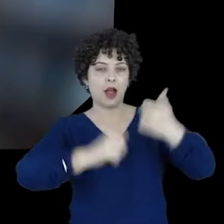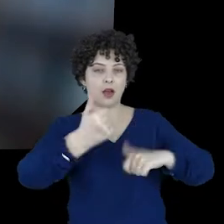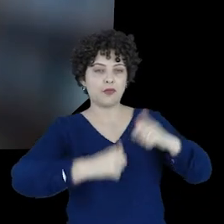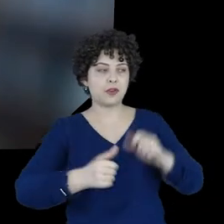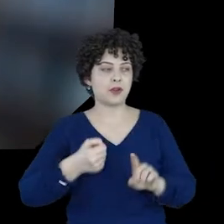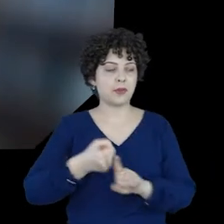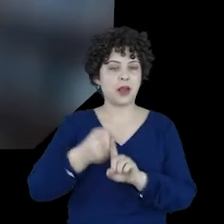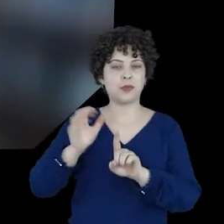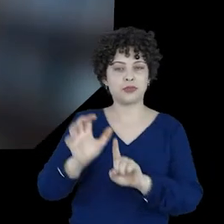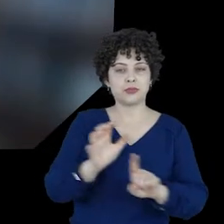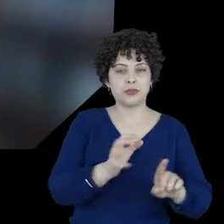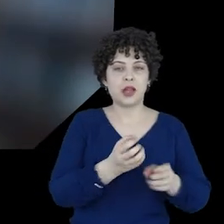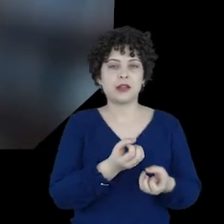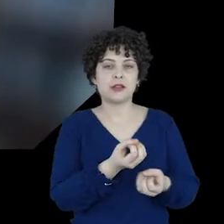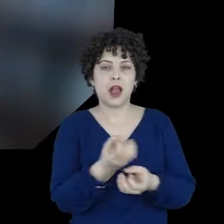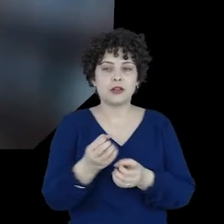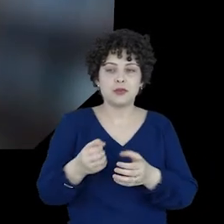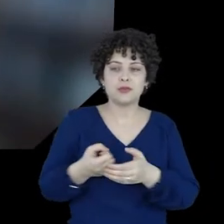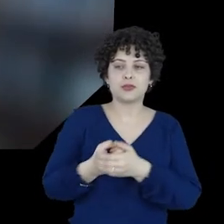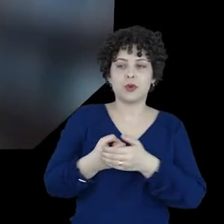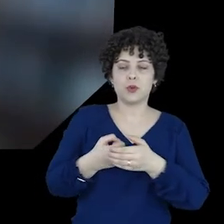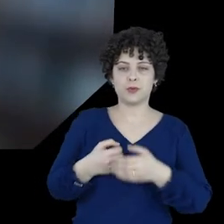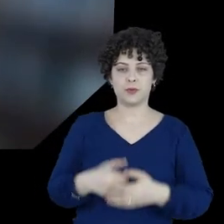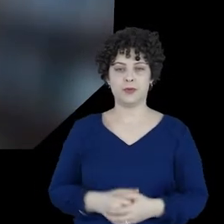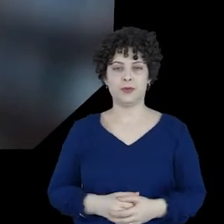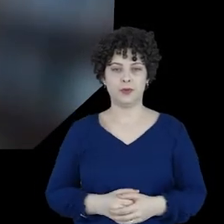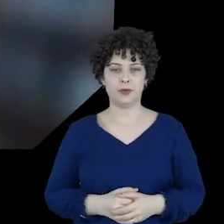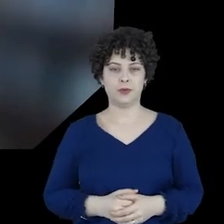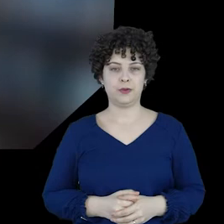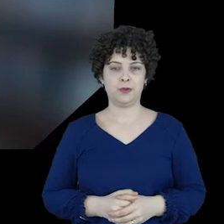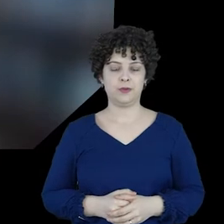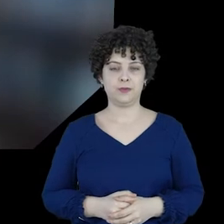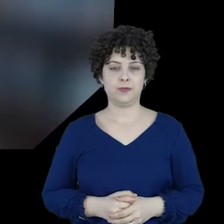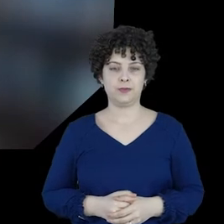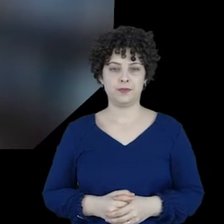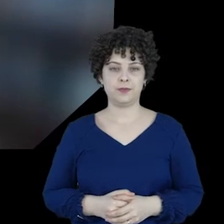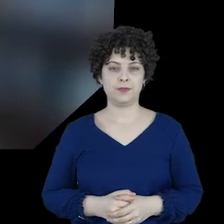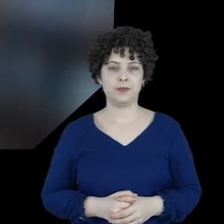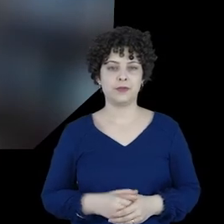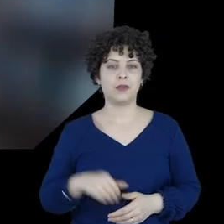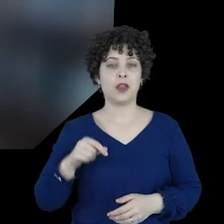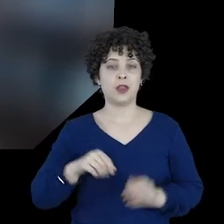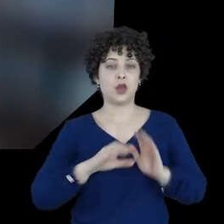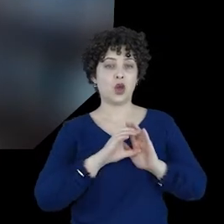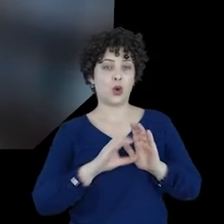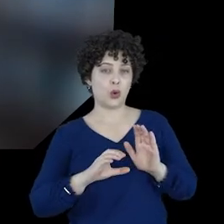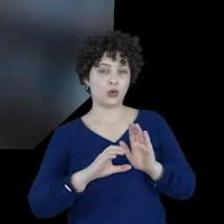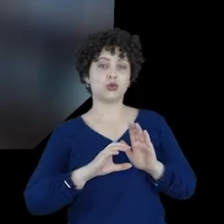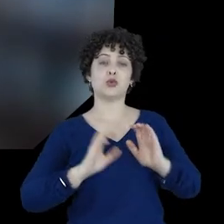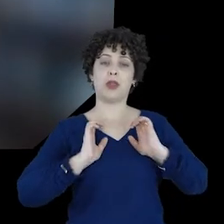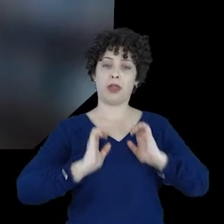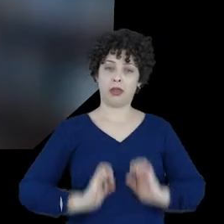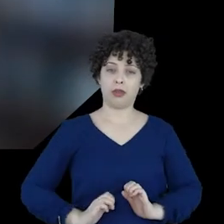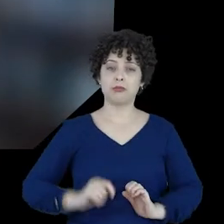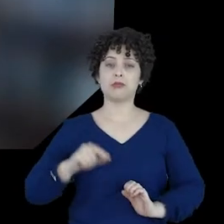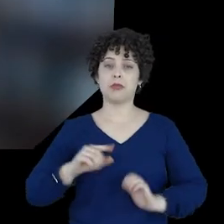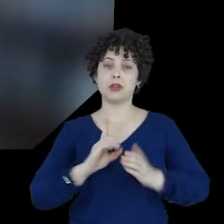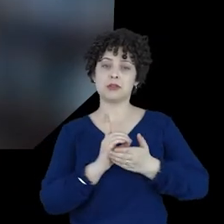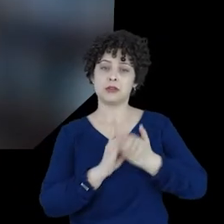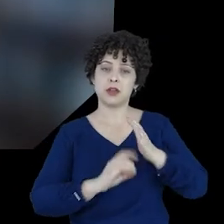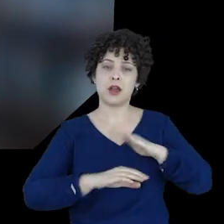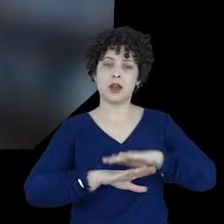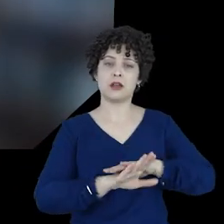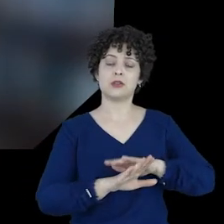that a data protection impact assessment should be carried out. So it's a code of practice on the